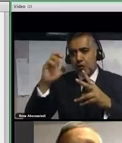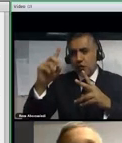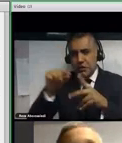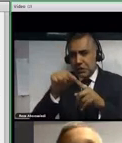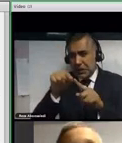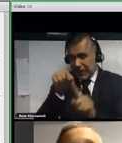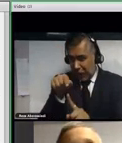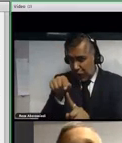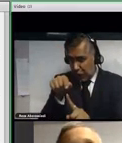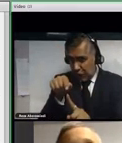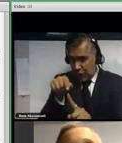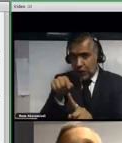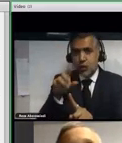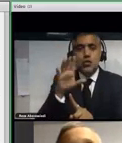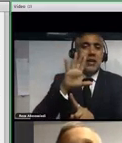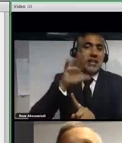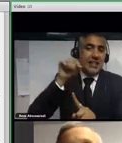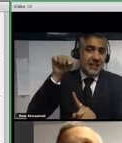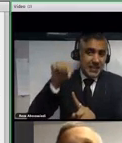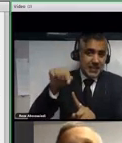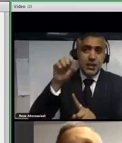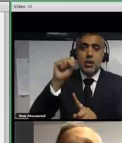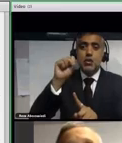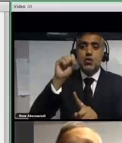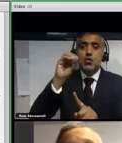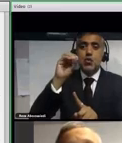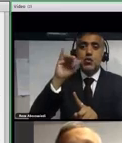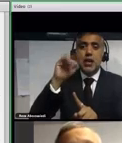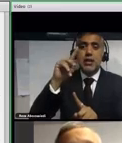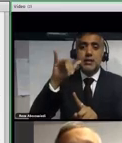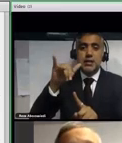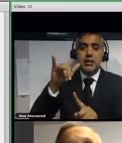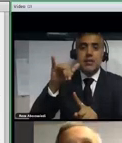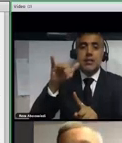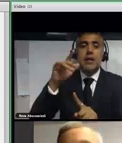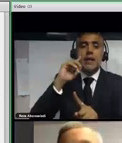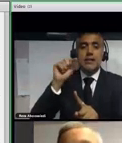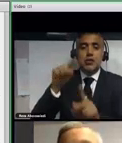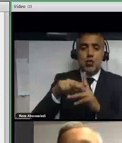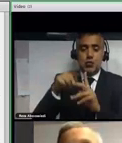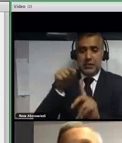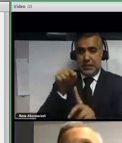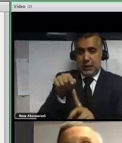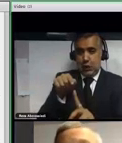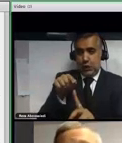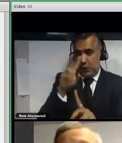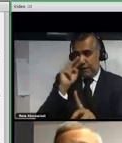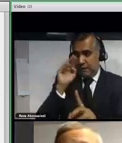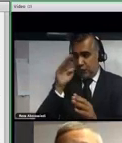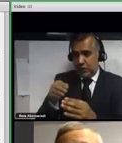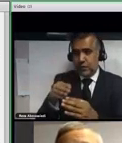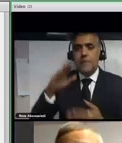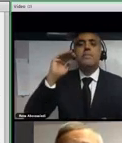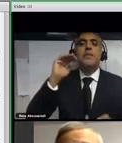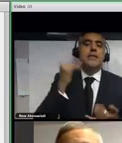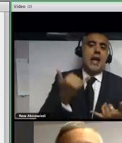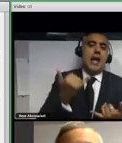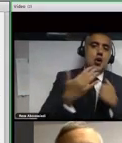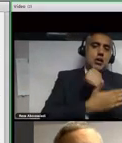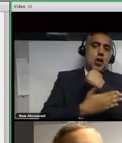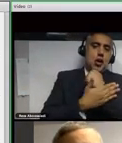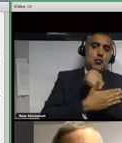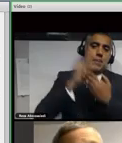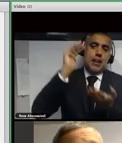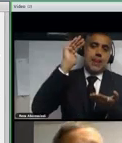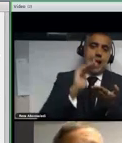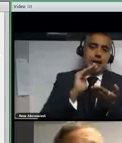this society, disability in the social model sense kicks in around here. In a less inclusive country where